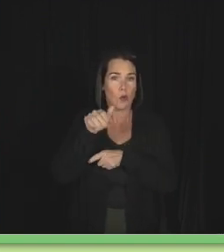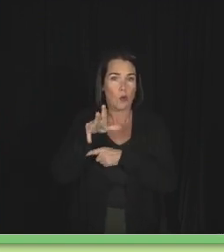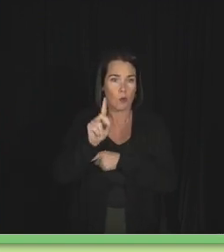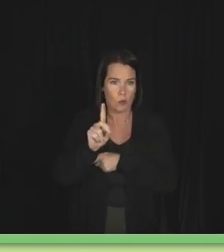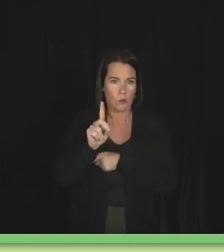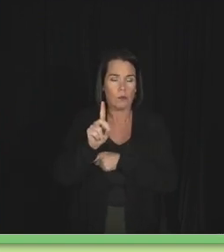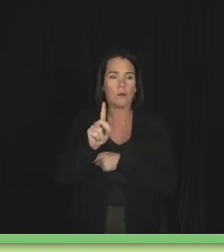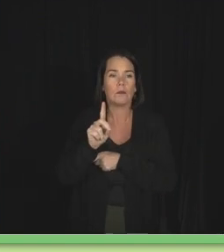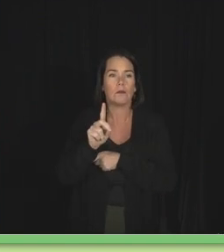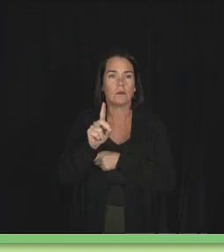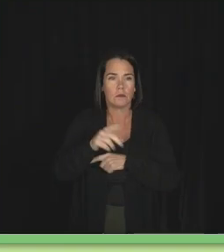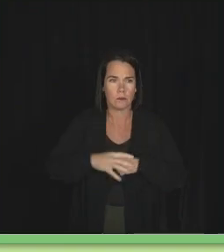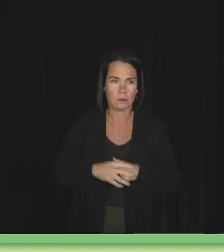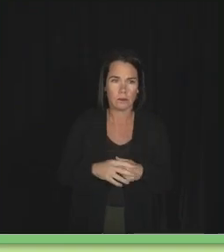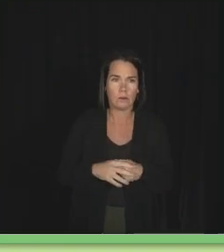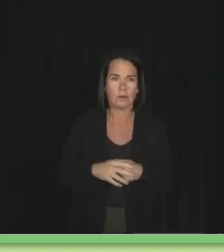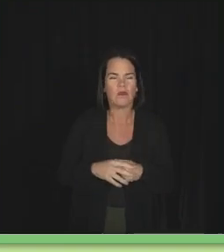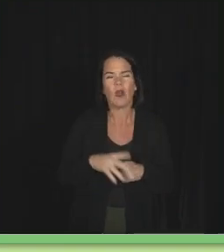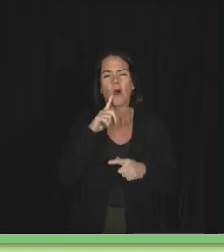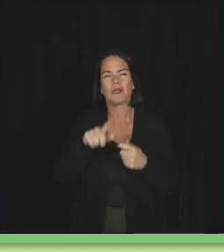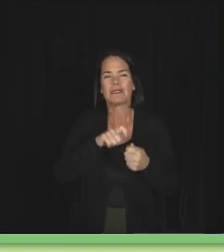Kubernetes AI conformant